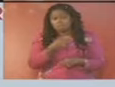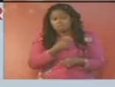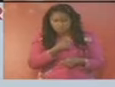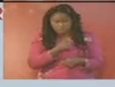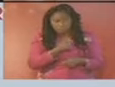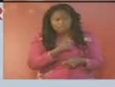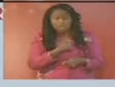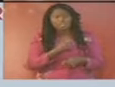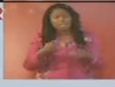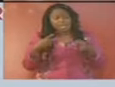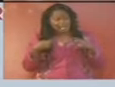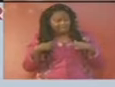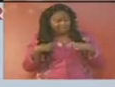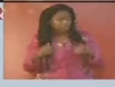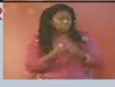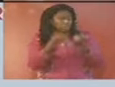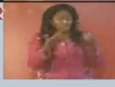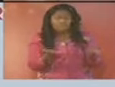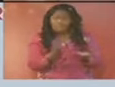all other countries.